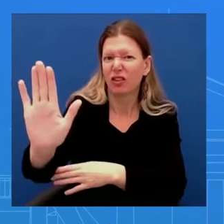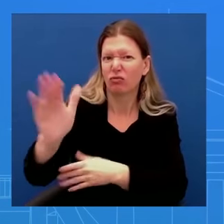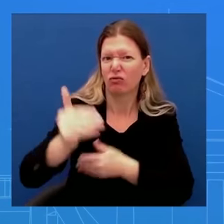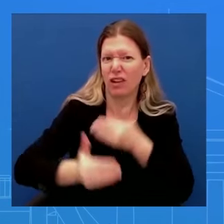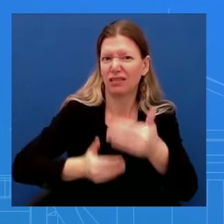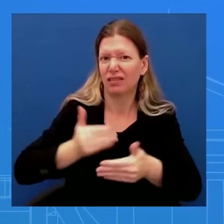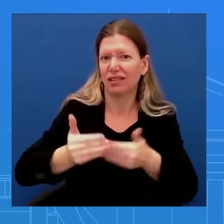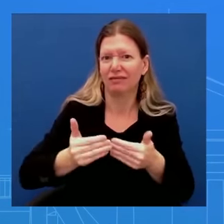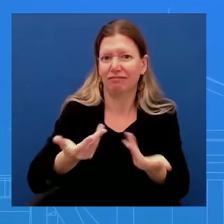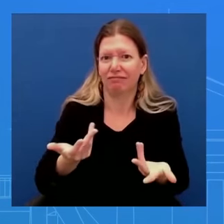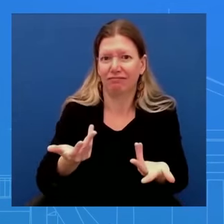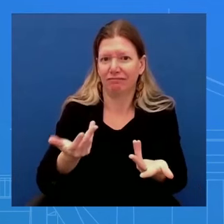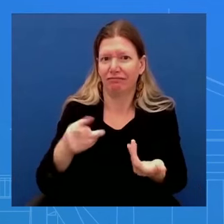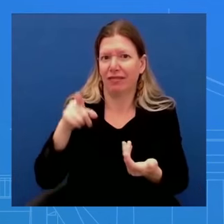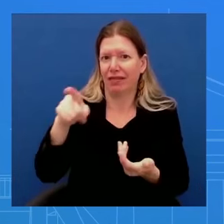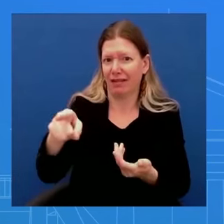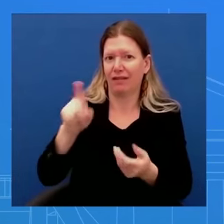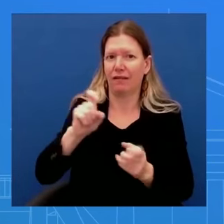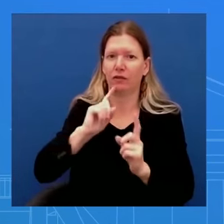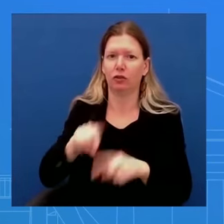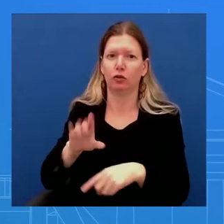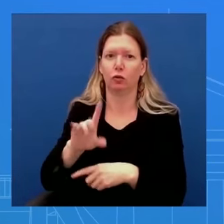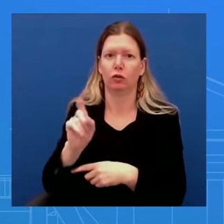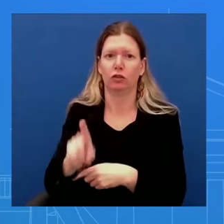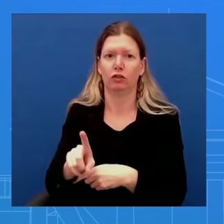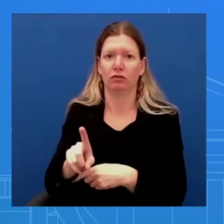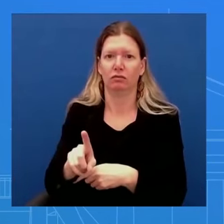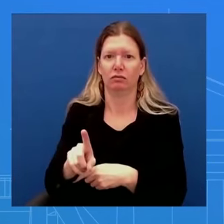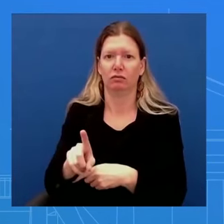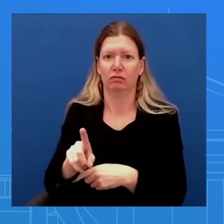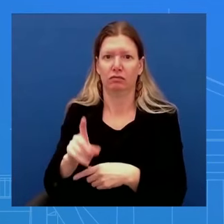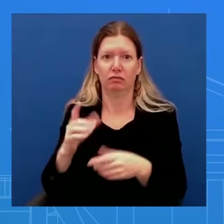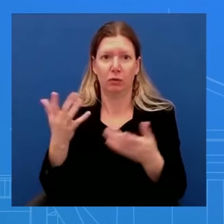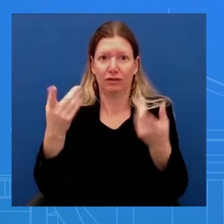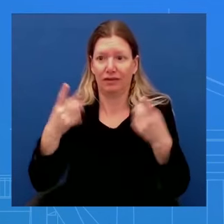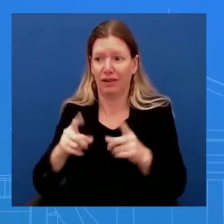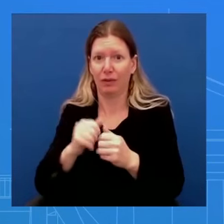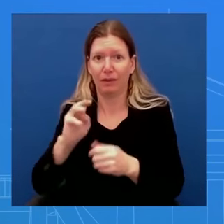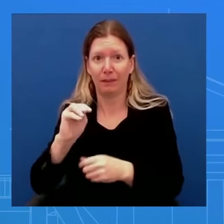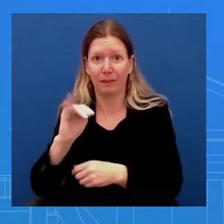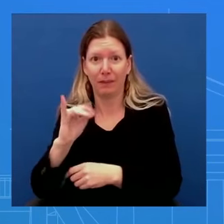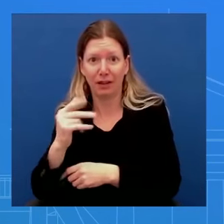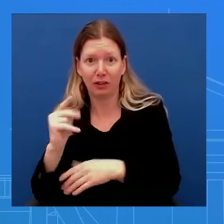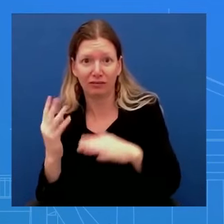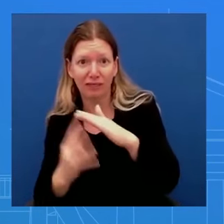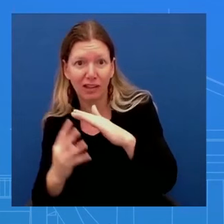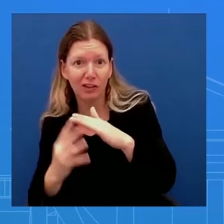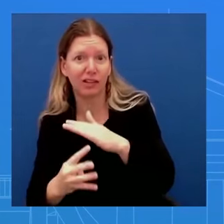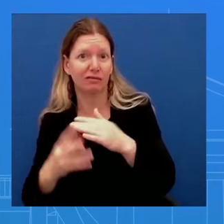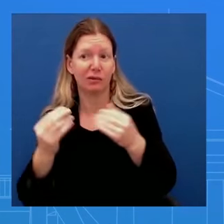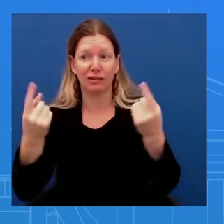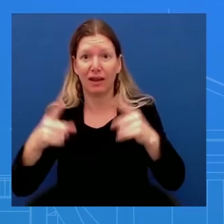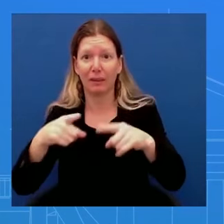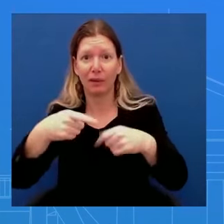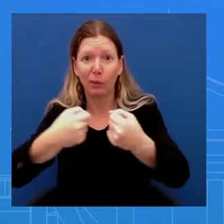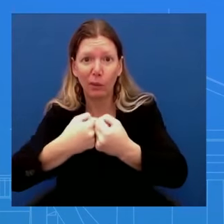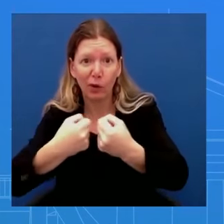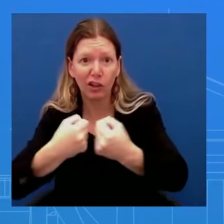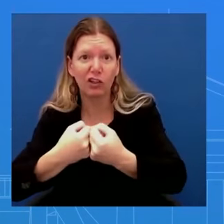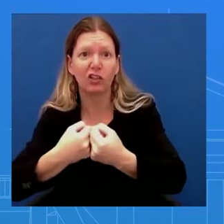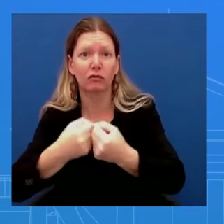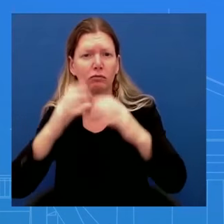it relates to migrants and what's happening at the border, look, the president has taken this issue very seriously by making sure that on his first